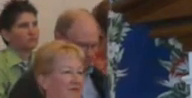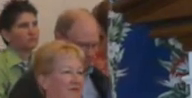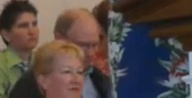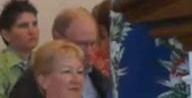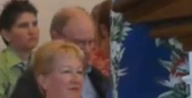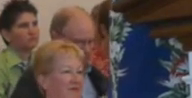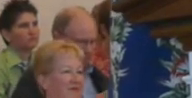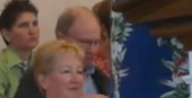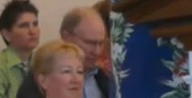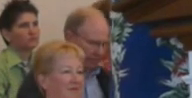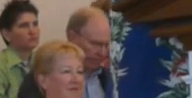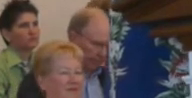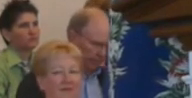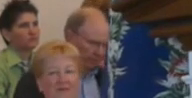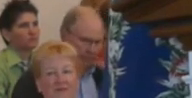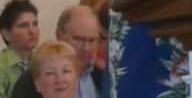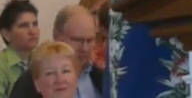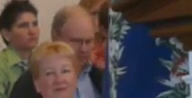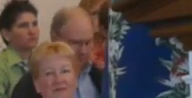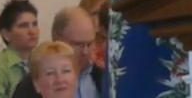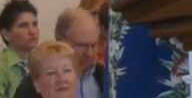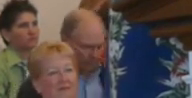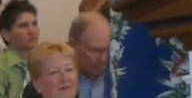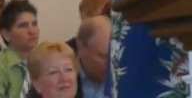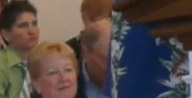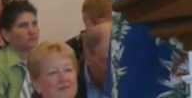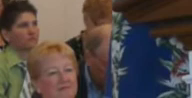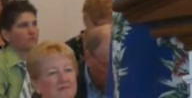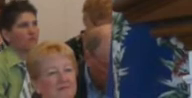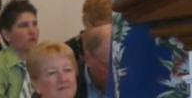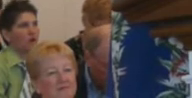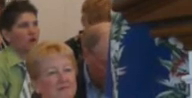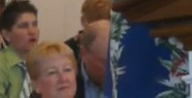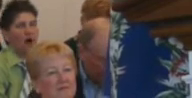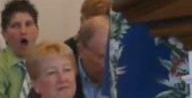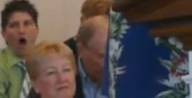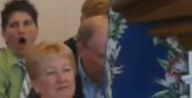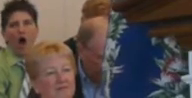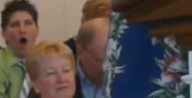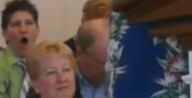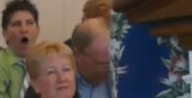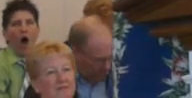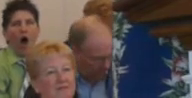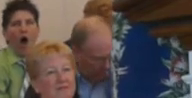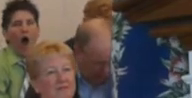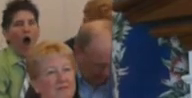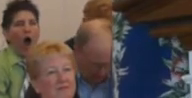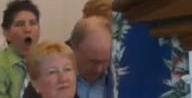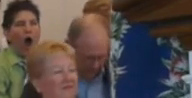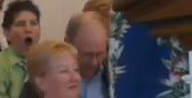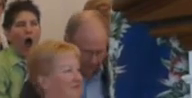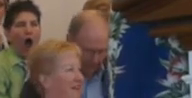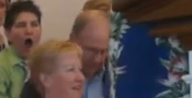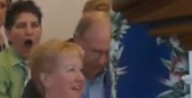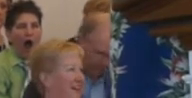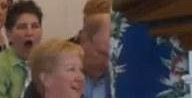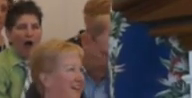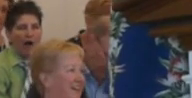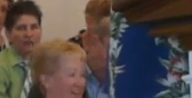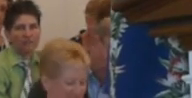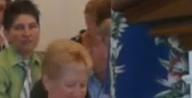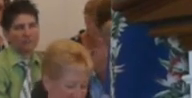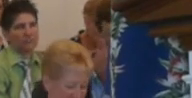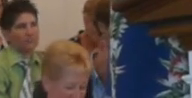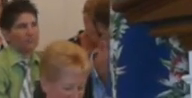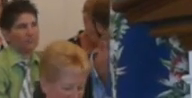October 22nd. So please bring your pets with you, but please be sure to keep them in a controlled situation. So